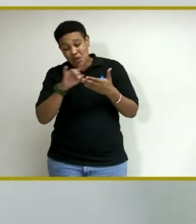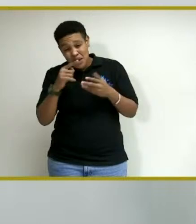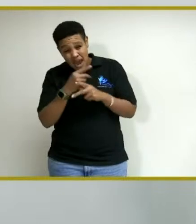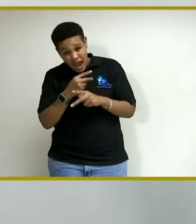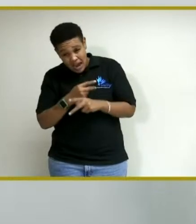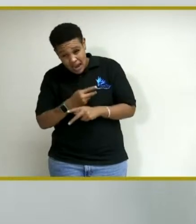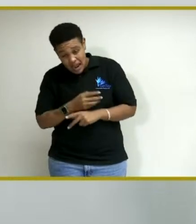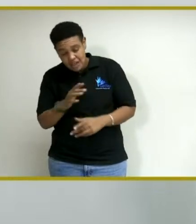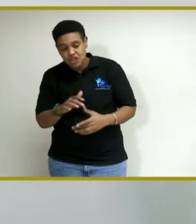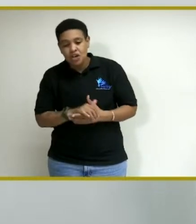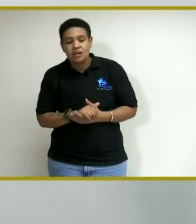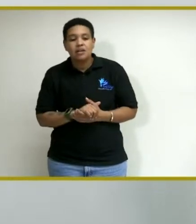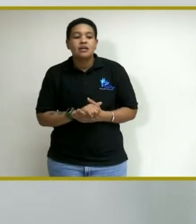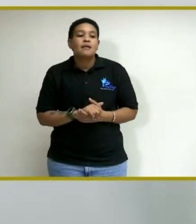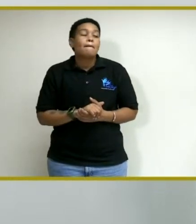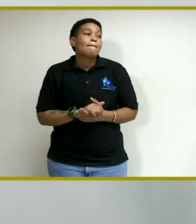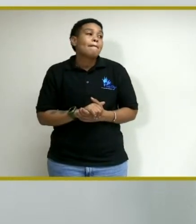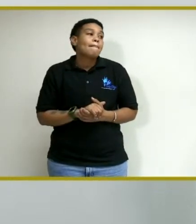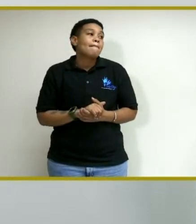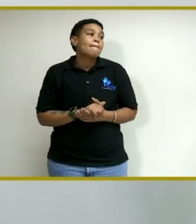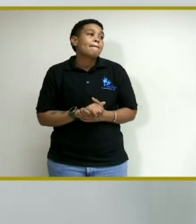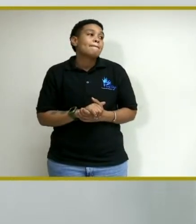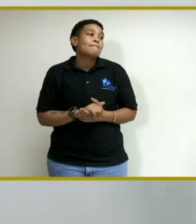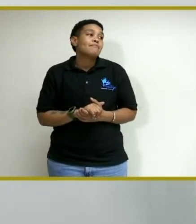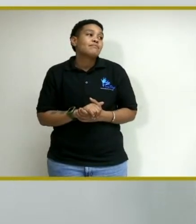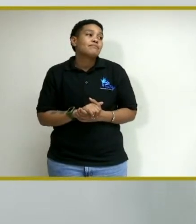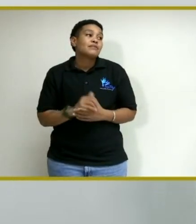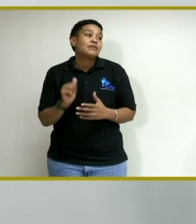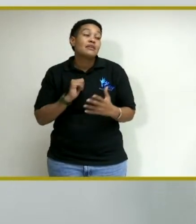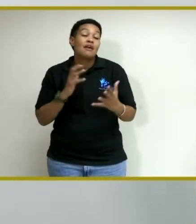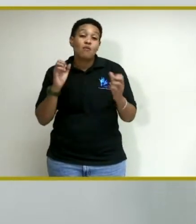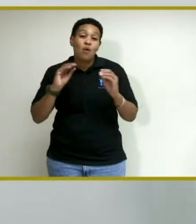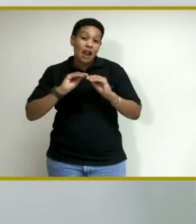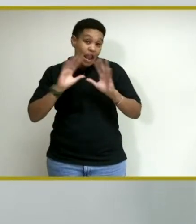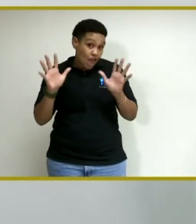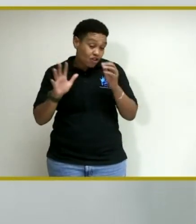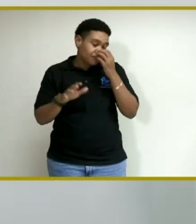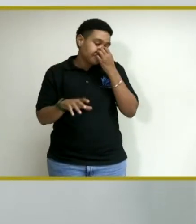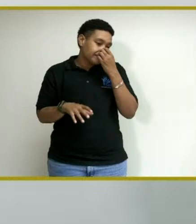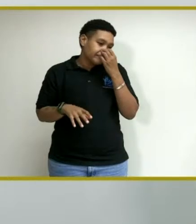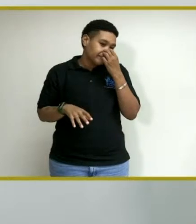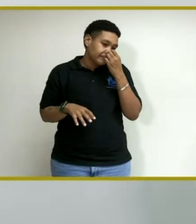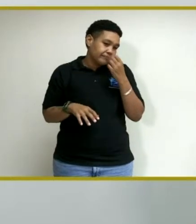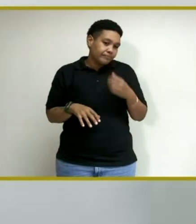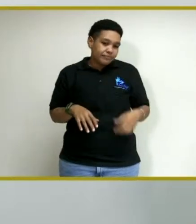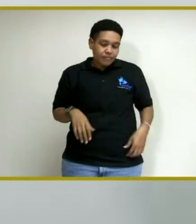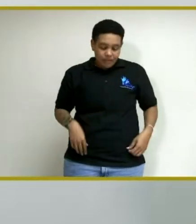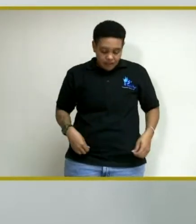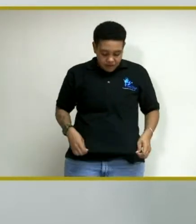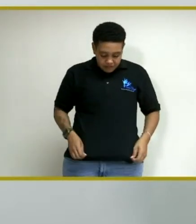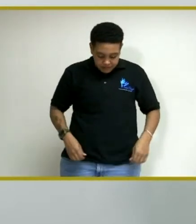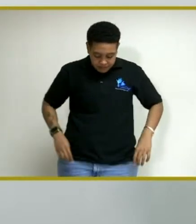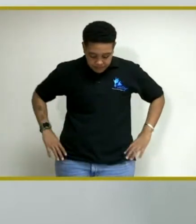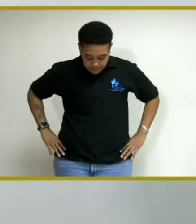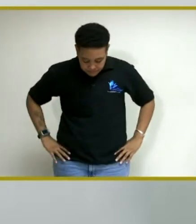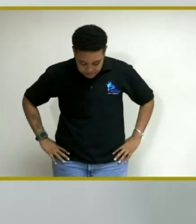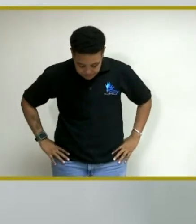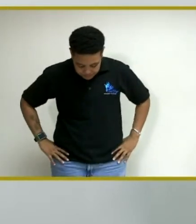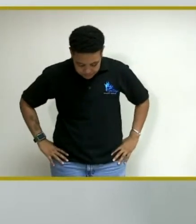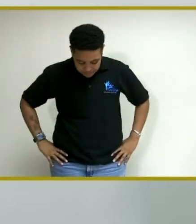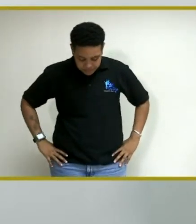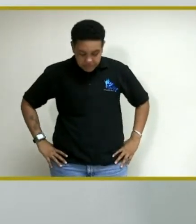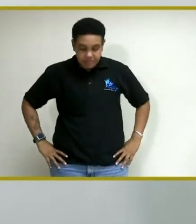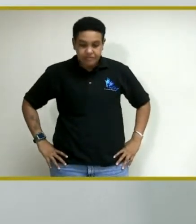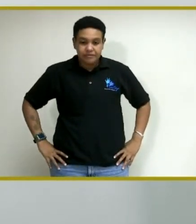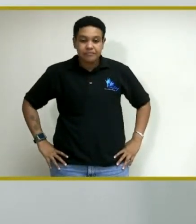calculation. I want to be very clear, so let me spend a little time on it, and I crave your